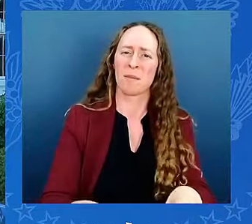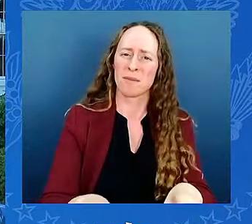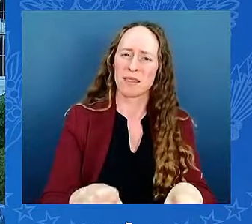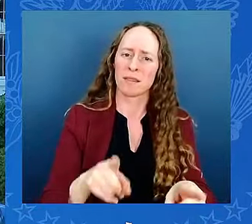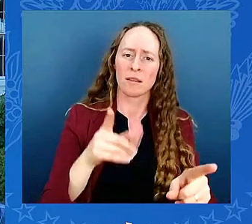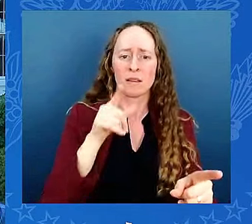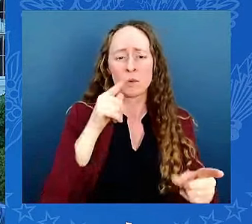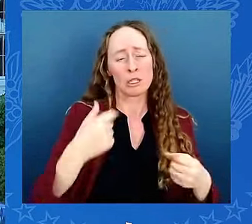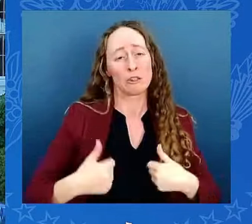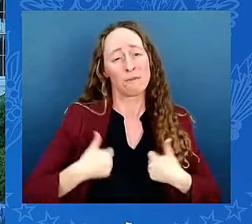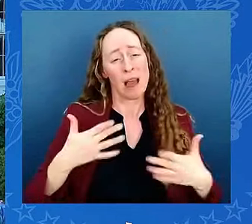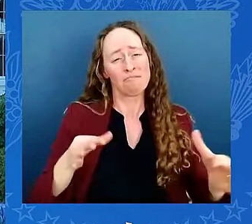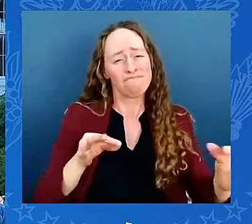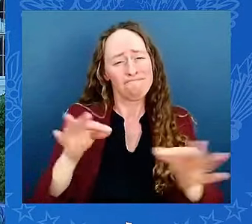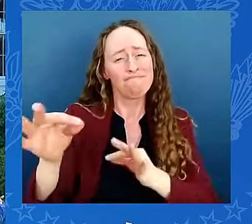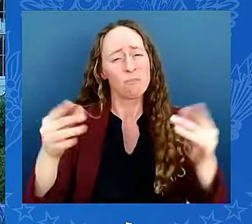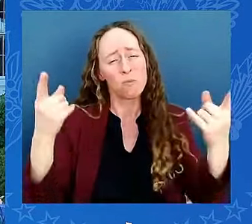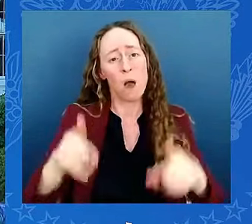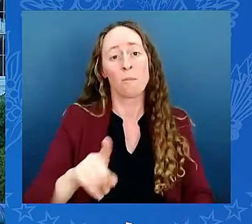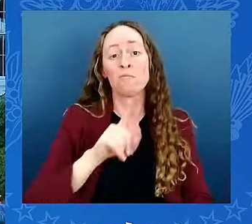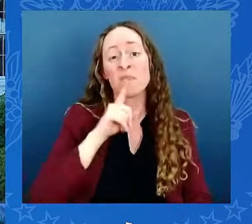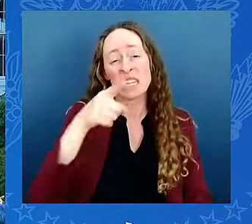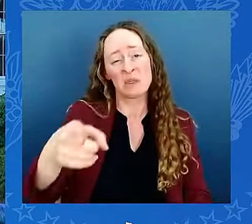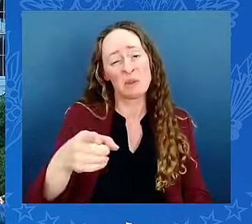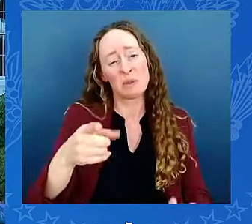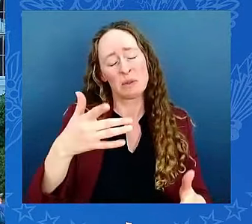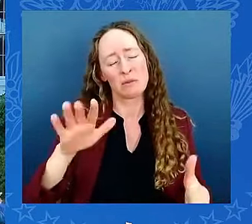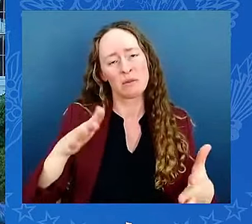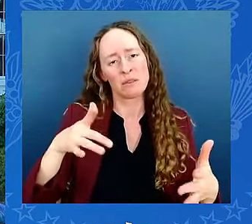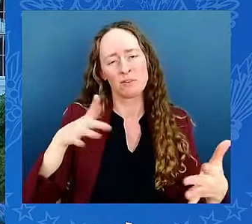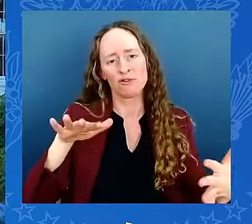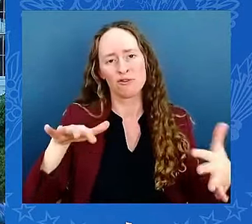nation. You've turned your pain into purpose.